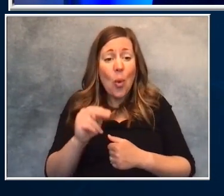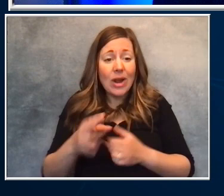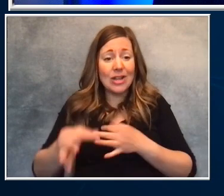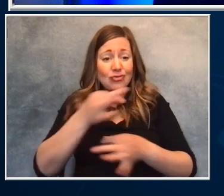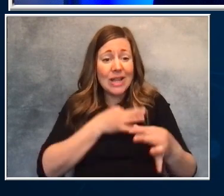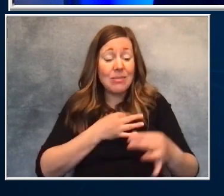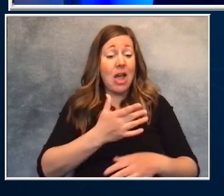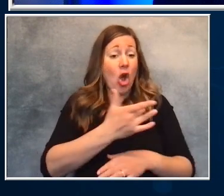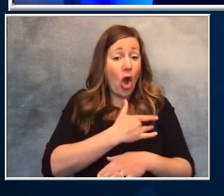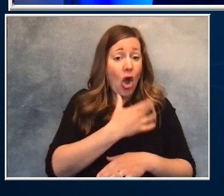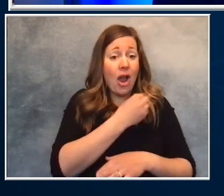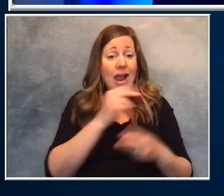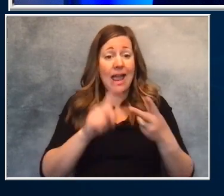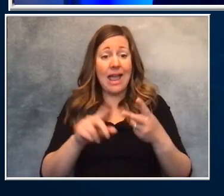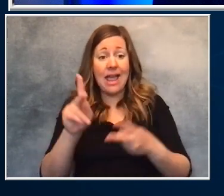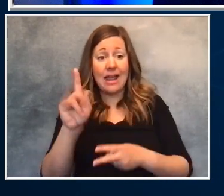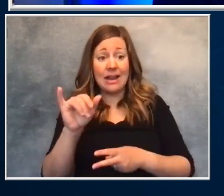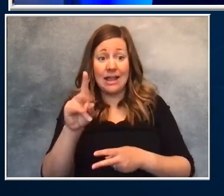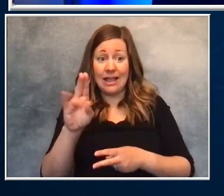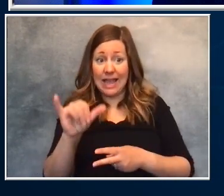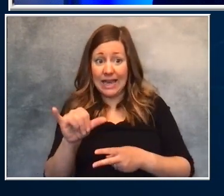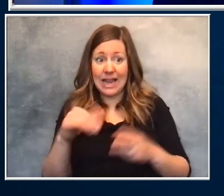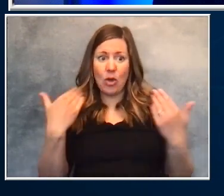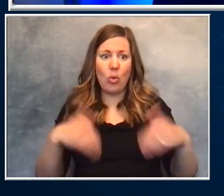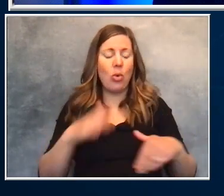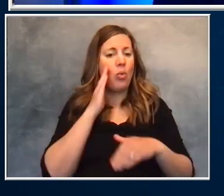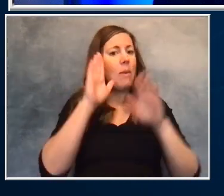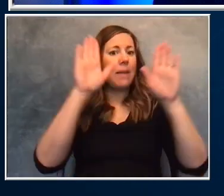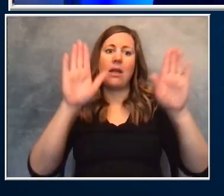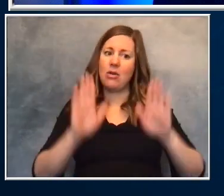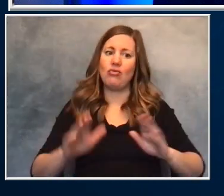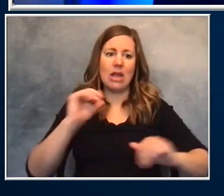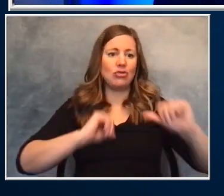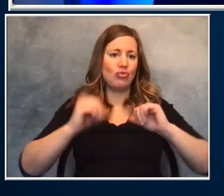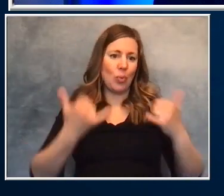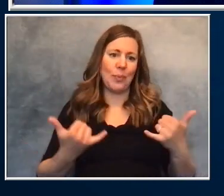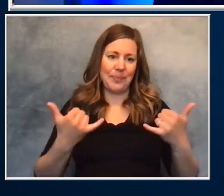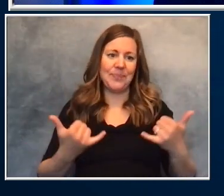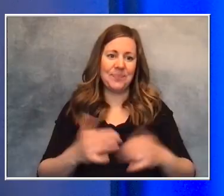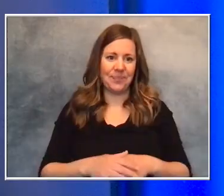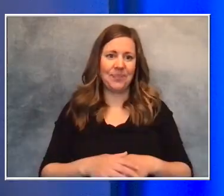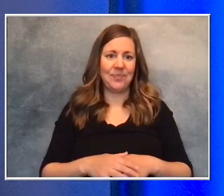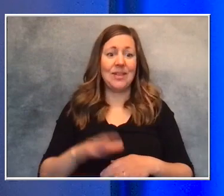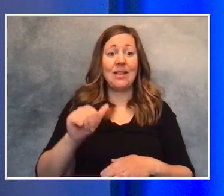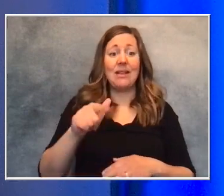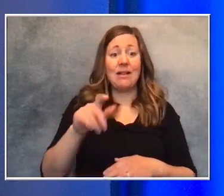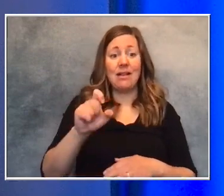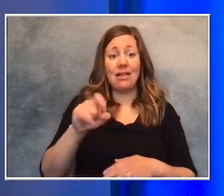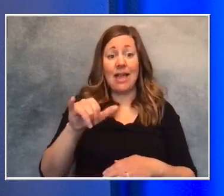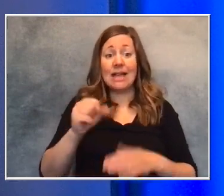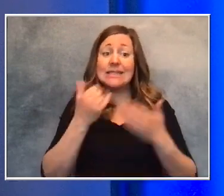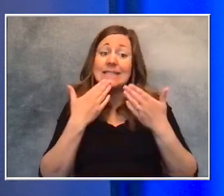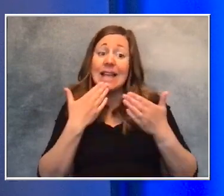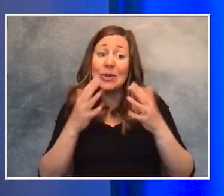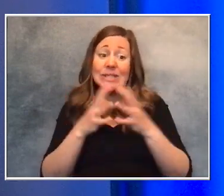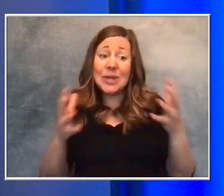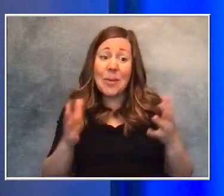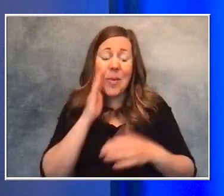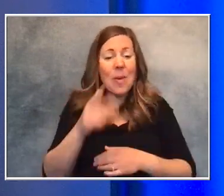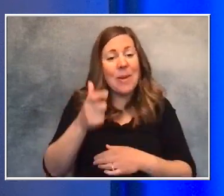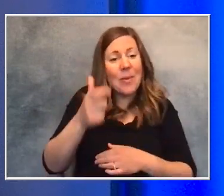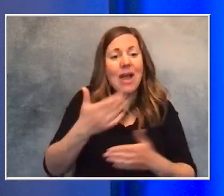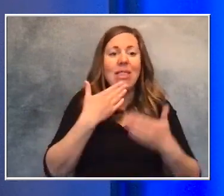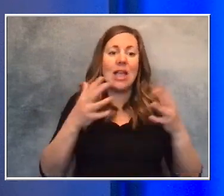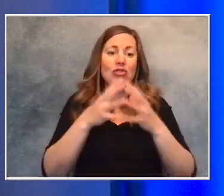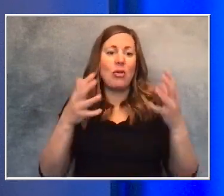kidney. So bring your questions. It's going to be a great program. Alexis, thank you so much. We'll be watching. And thanks to everyone for watching